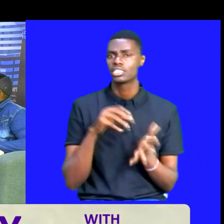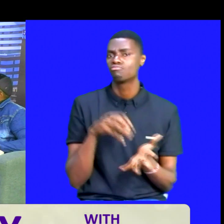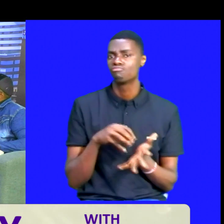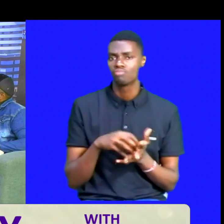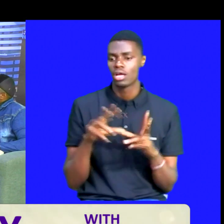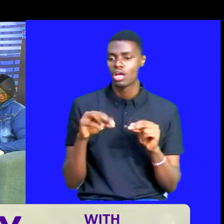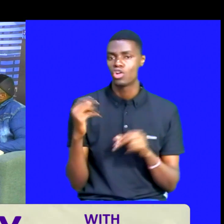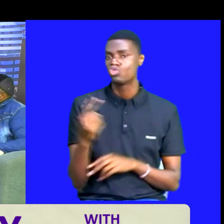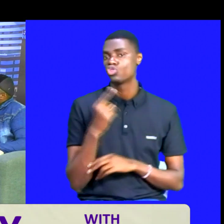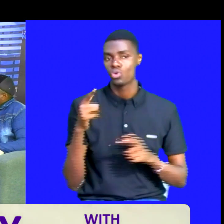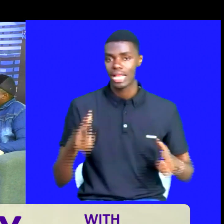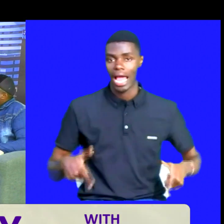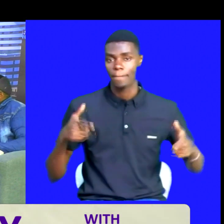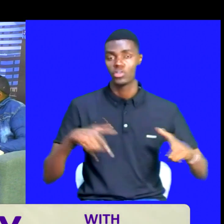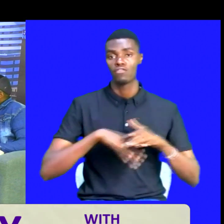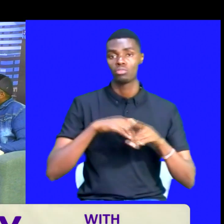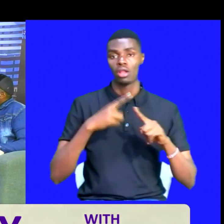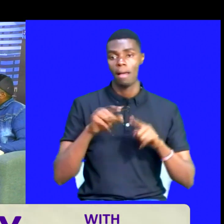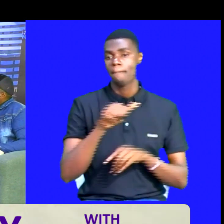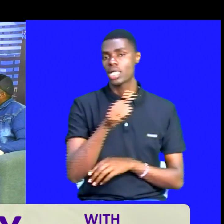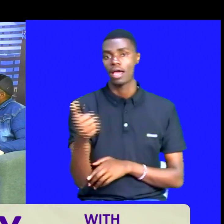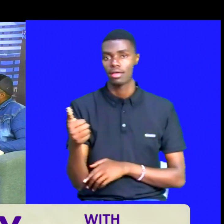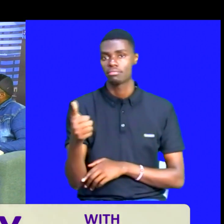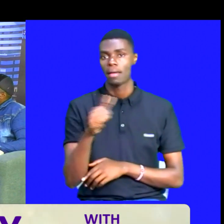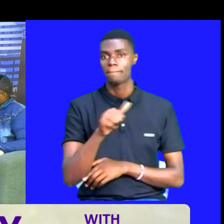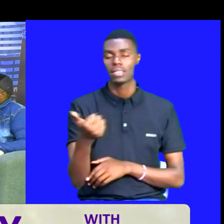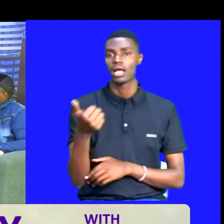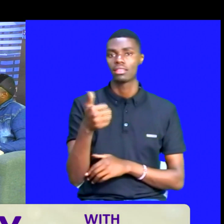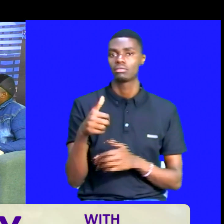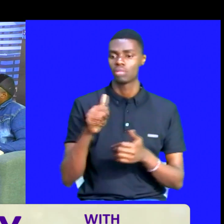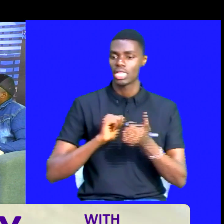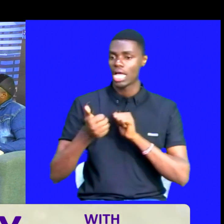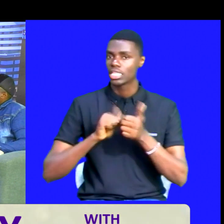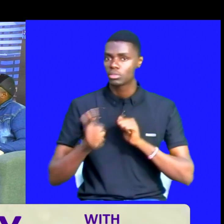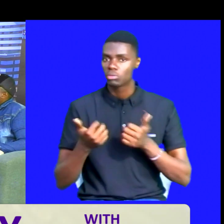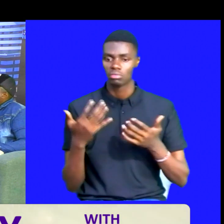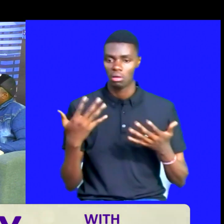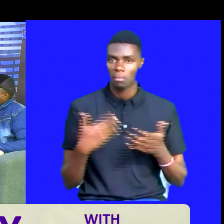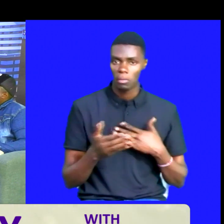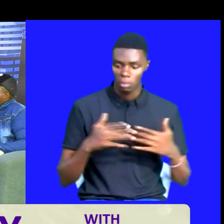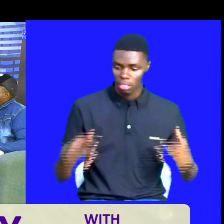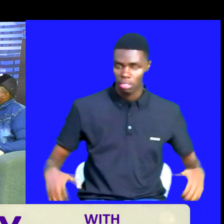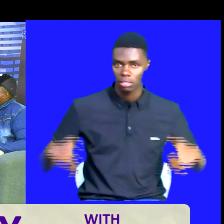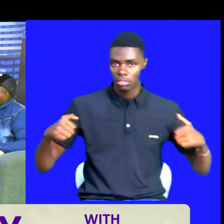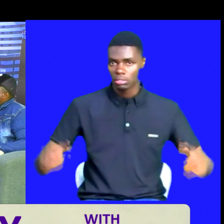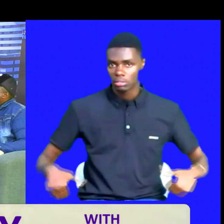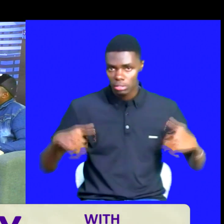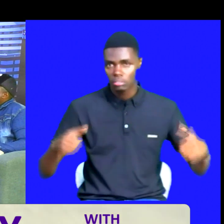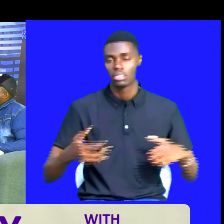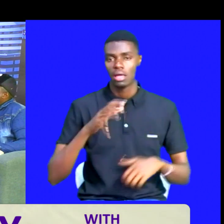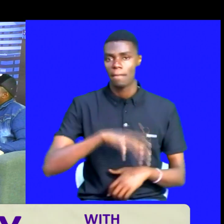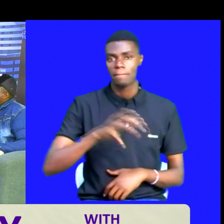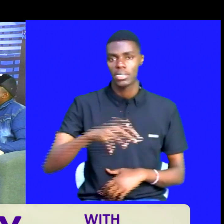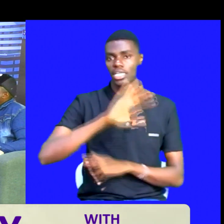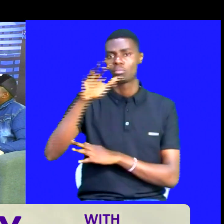even amputee football but other para sports Exactly. be it wheelchair basketball, Exactly. be it wheelchair, do you think